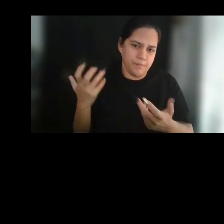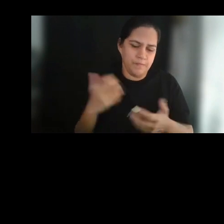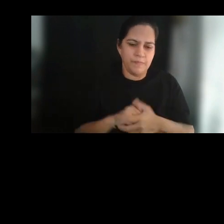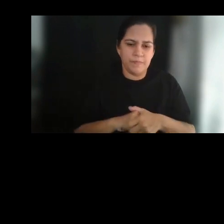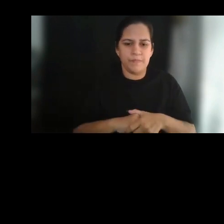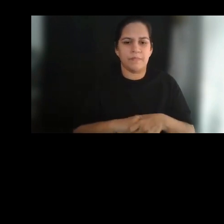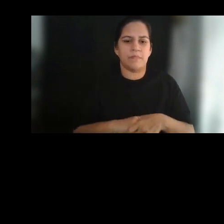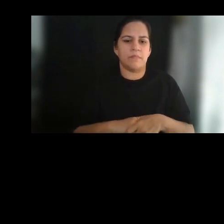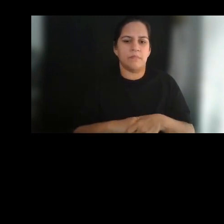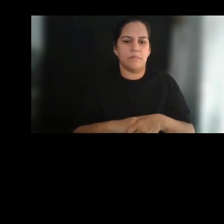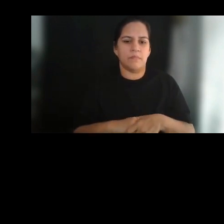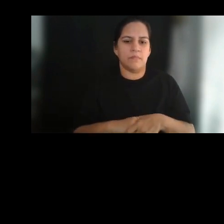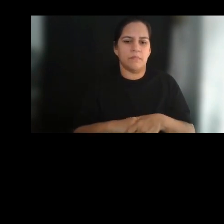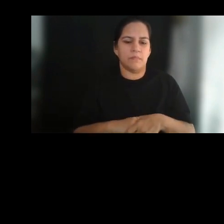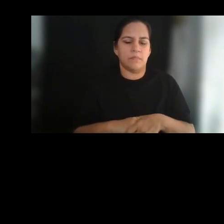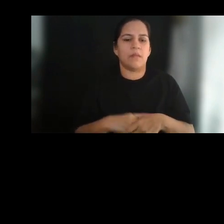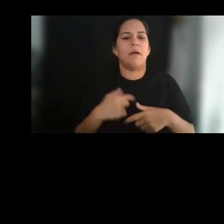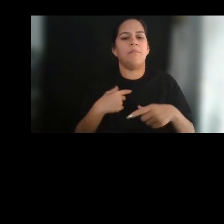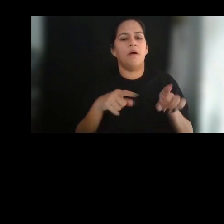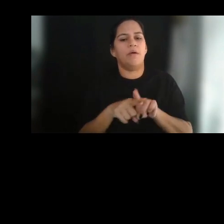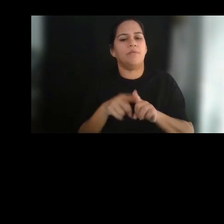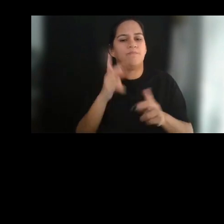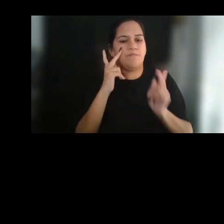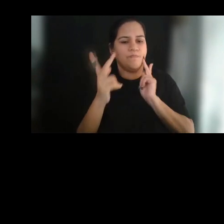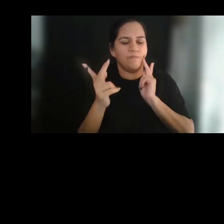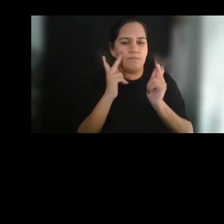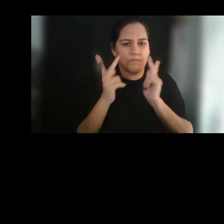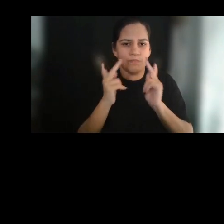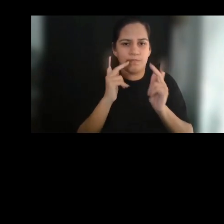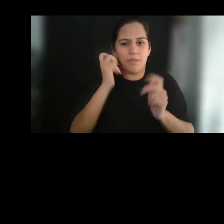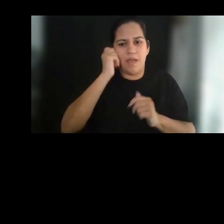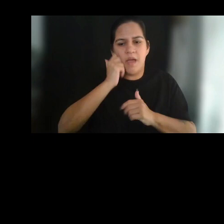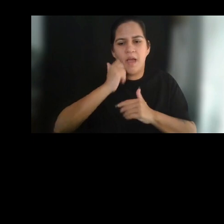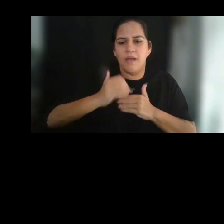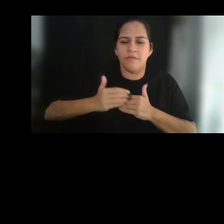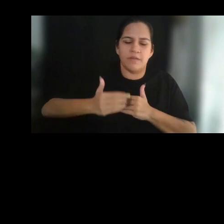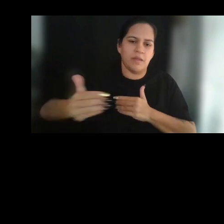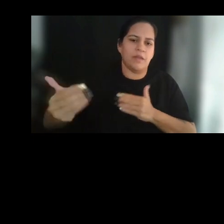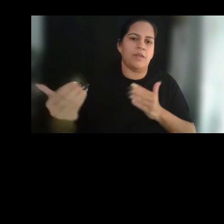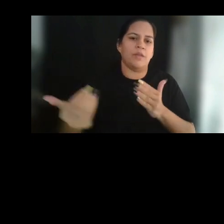I'm also seeing every day new announcements